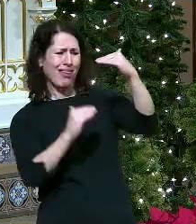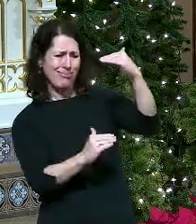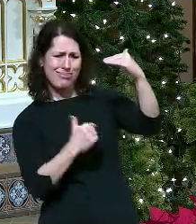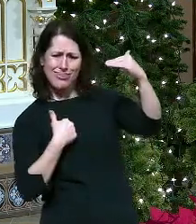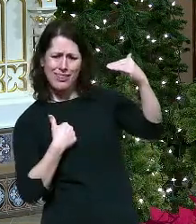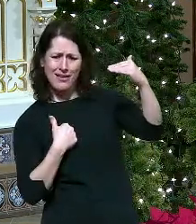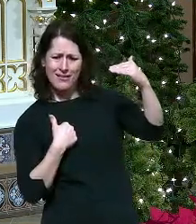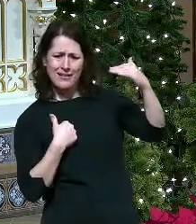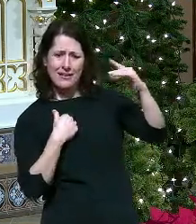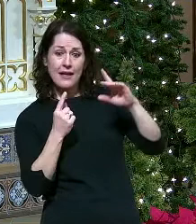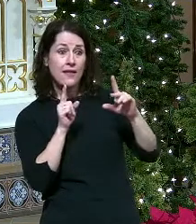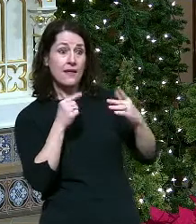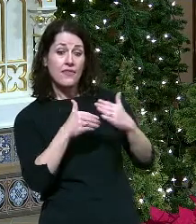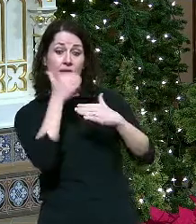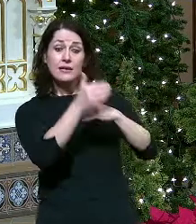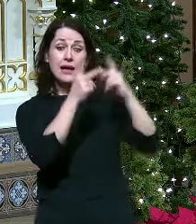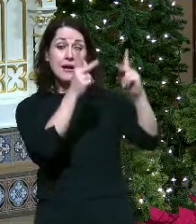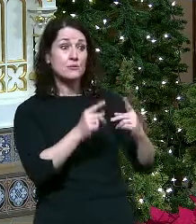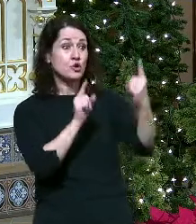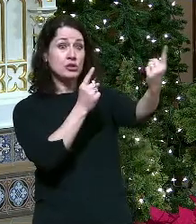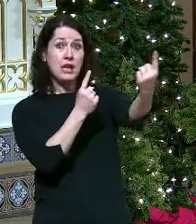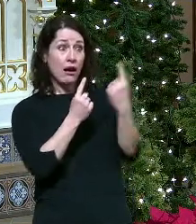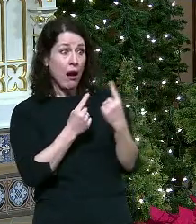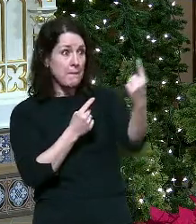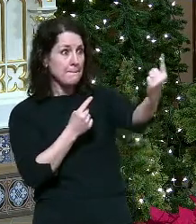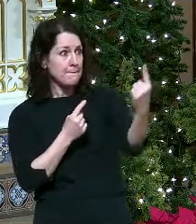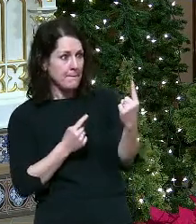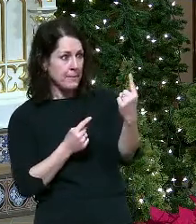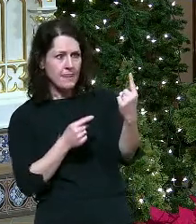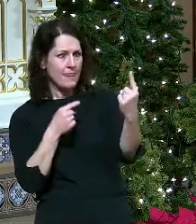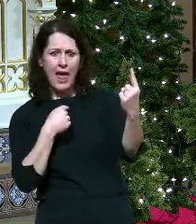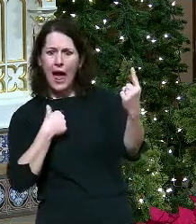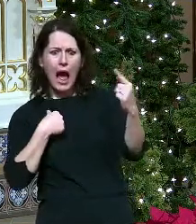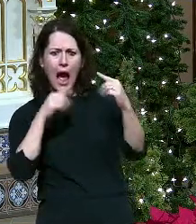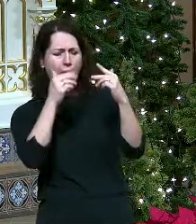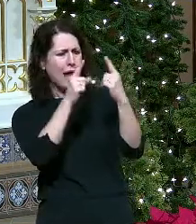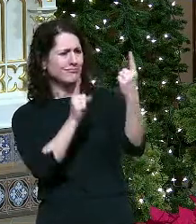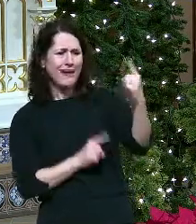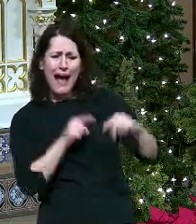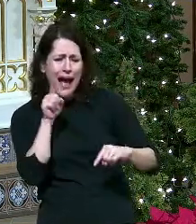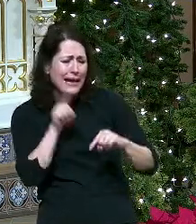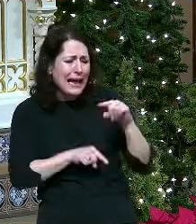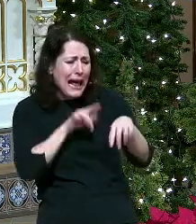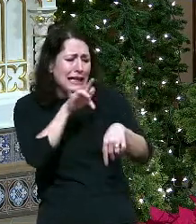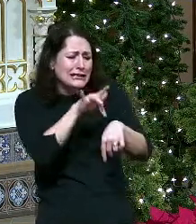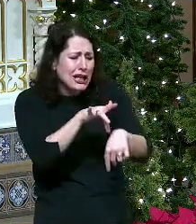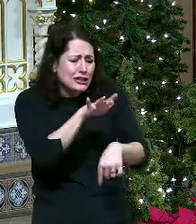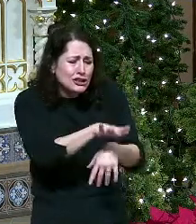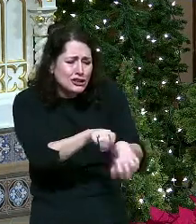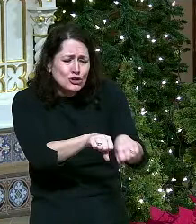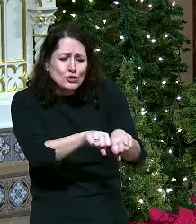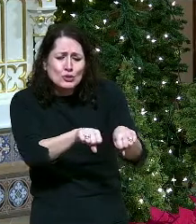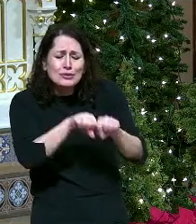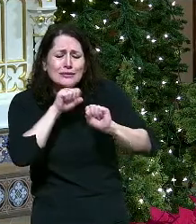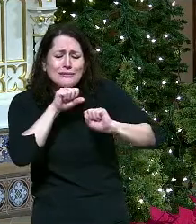I'm not worthy to unfasten the straps of his